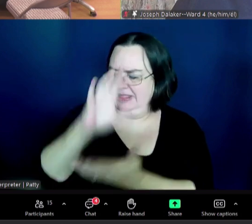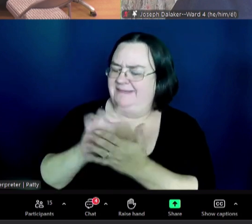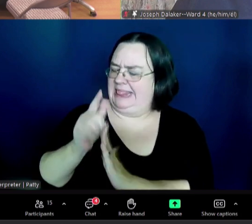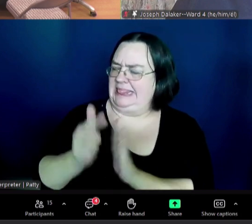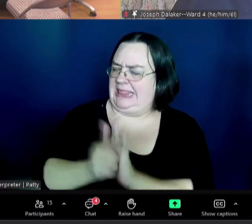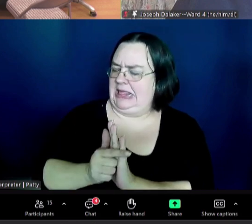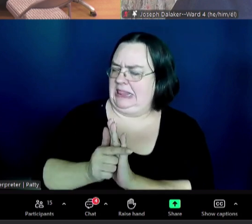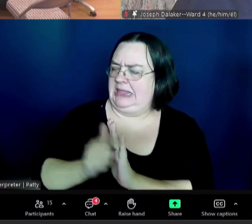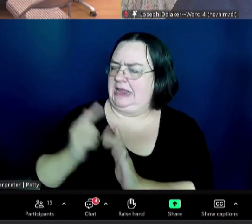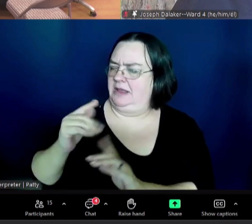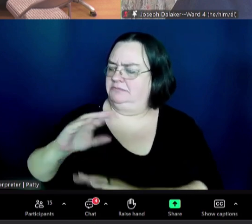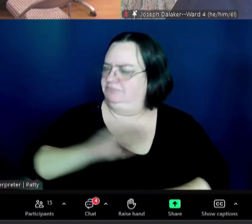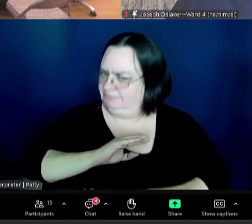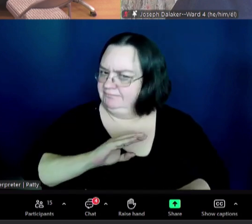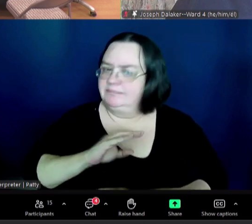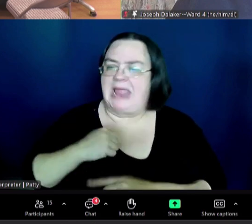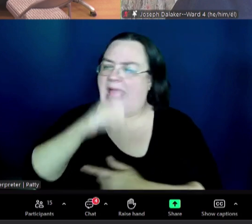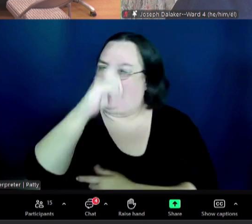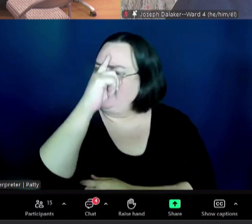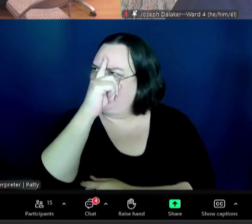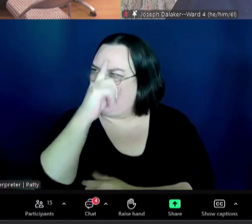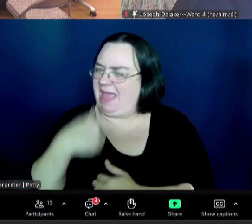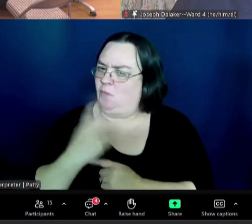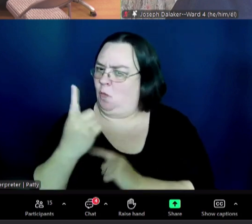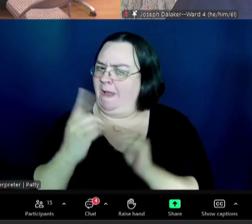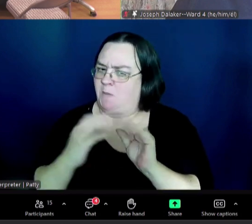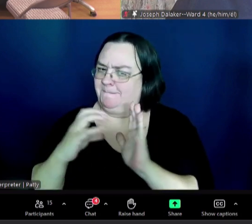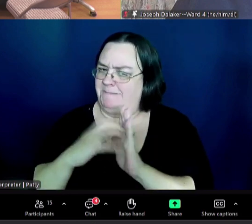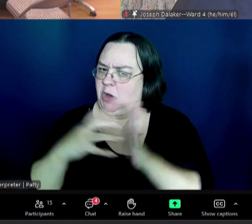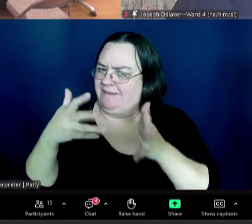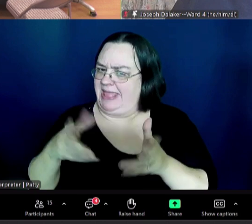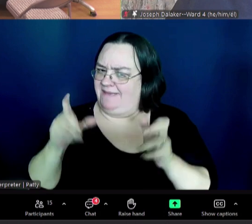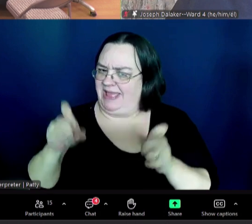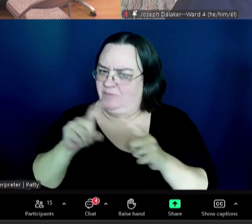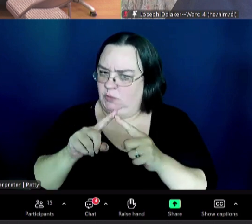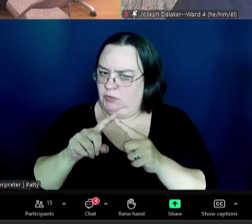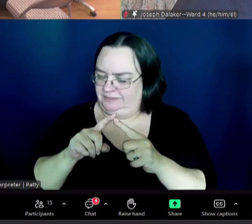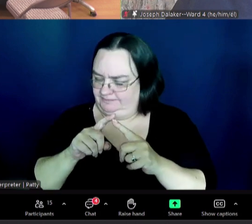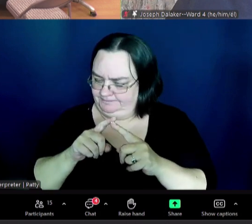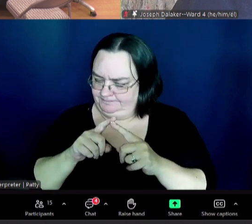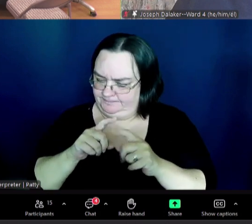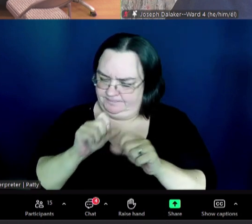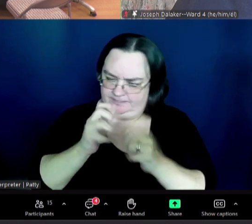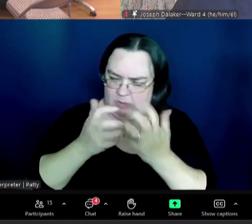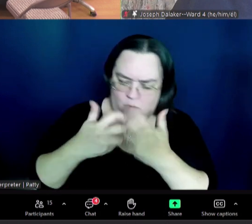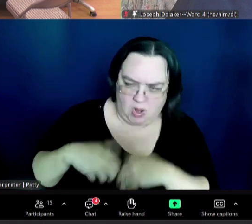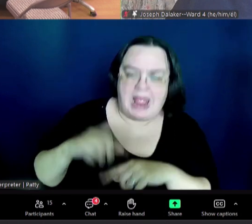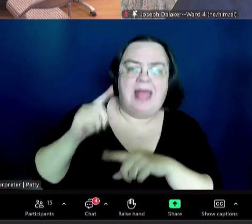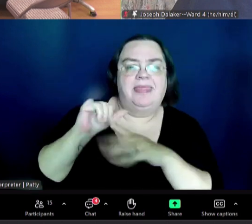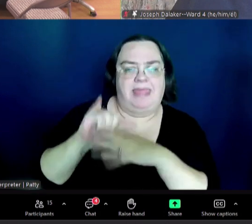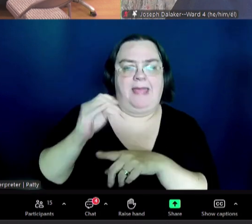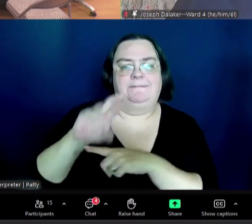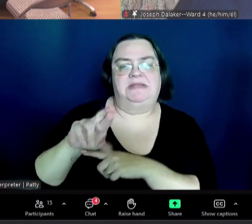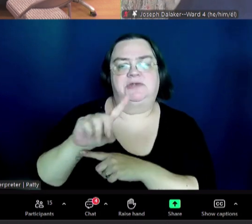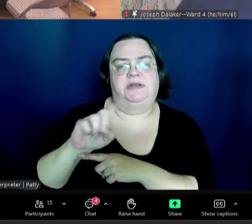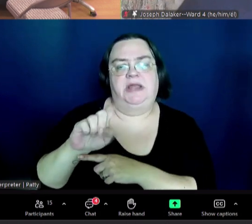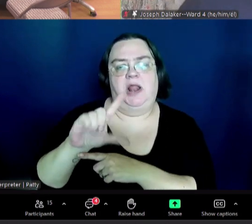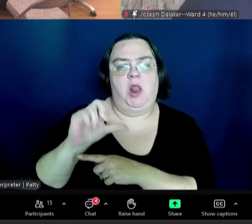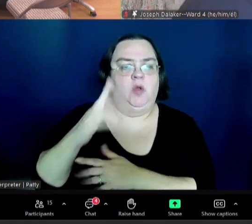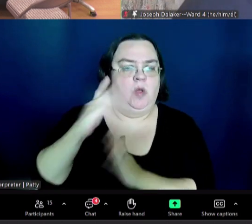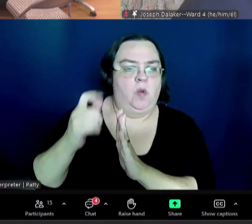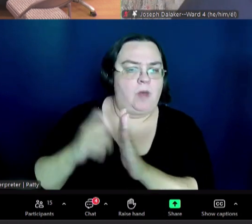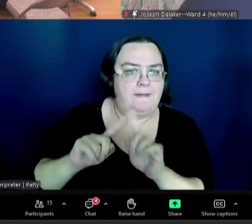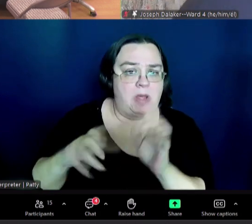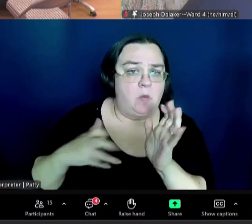paragraph to work out that Mr. Deloach will write, but I would just want to double check with